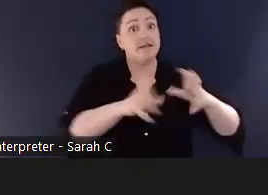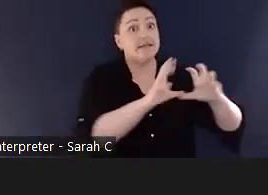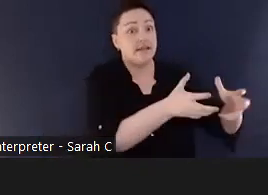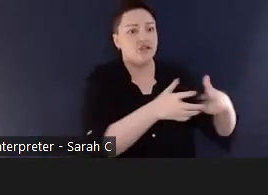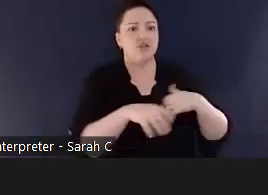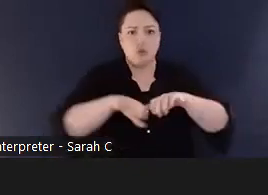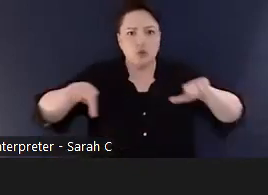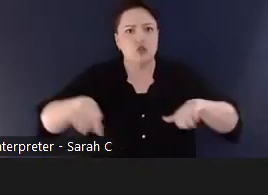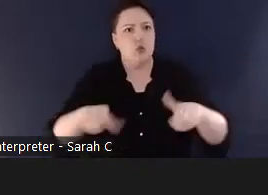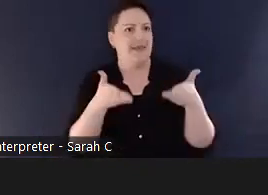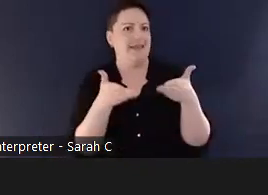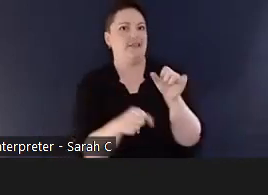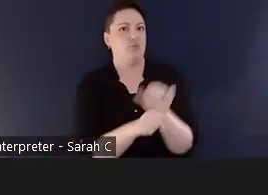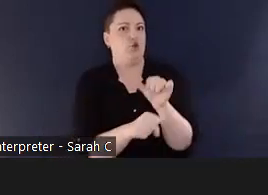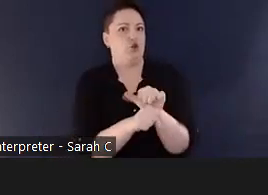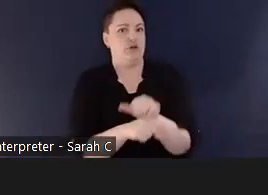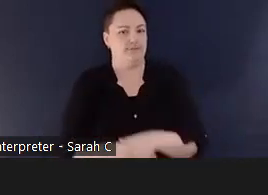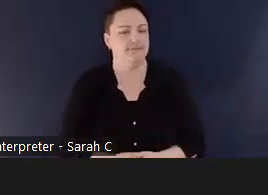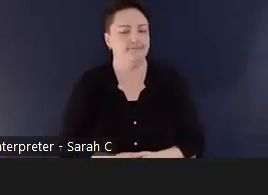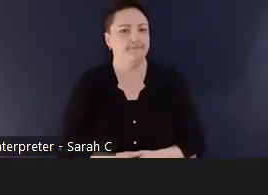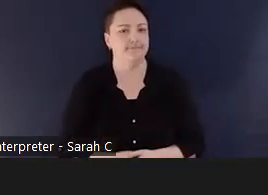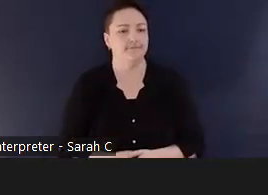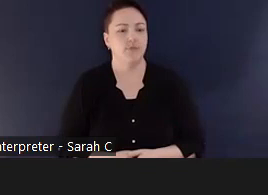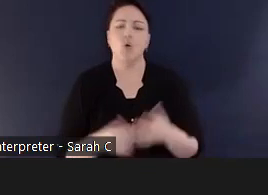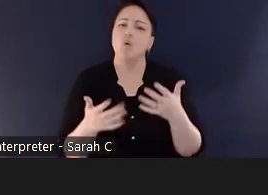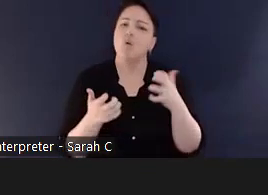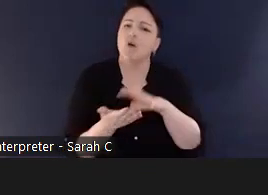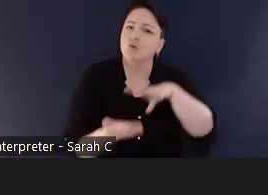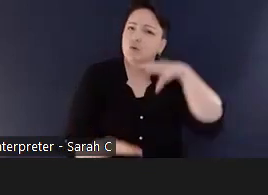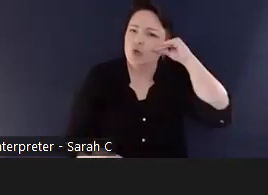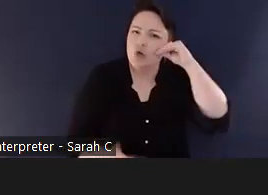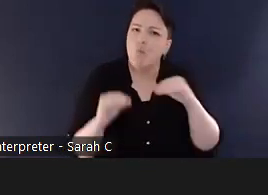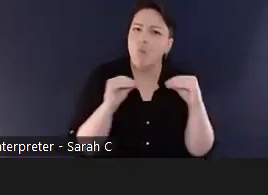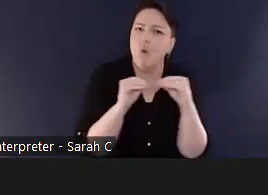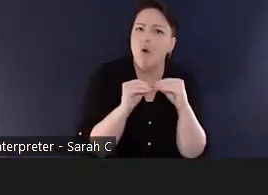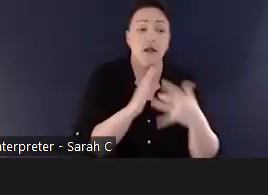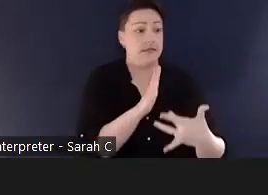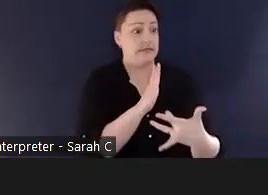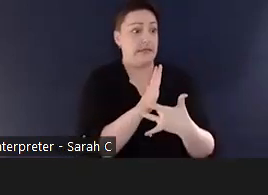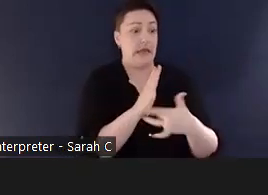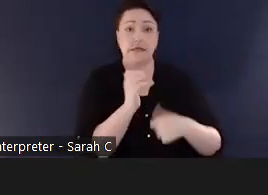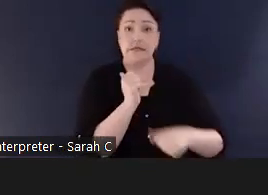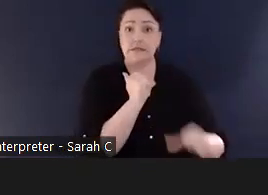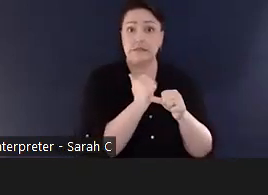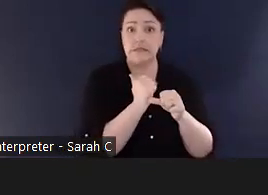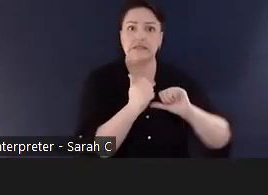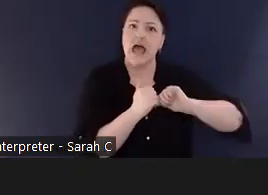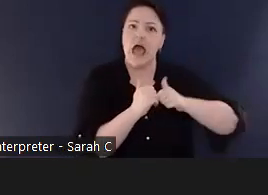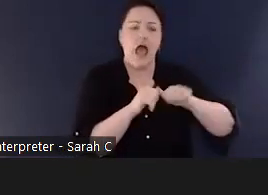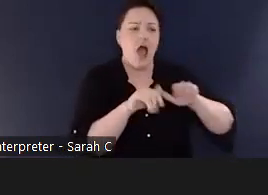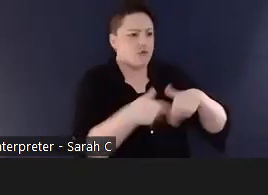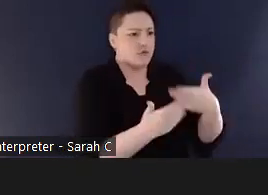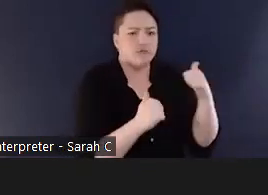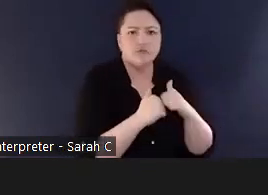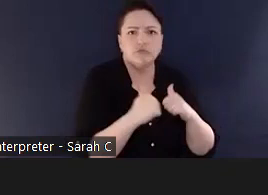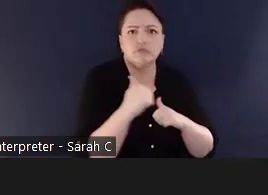environmental justice work. We also want to learn about how technical assistance can be structured to better serve local